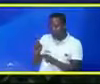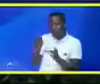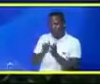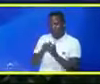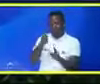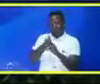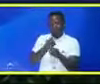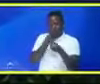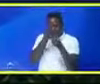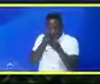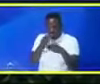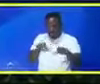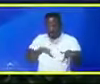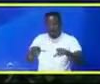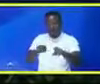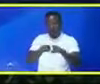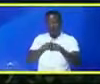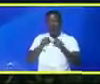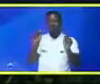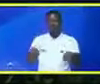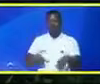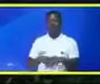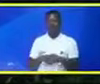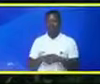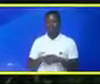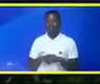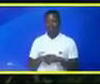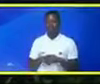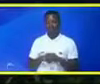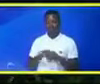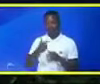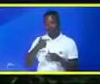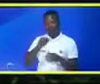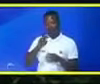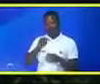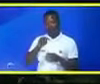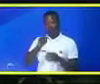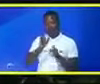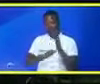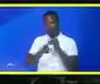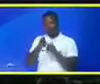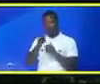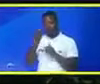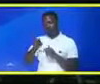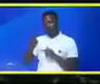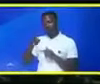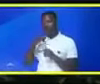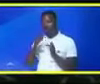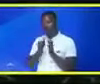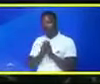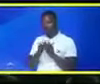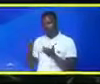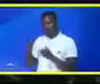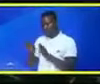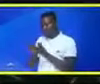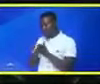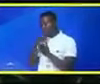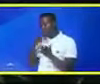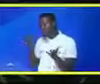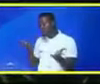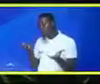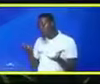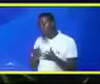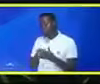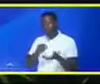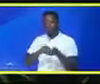expression, manifestation to the speakings of God. Genesis 21 from verse 1, profound scripture. The Bible